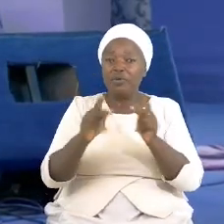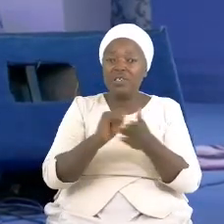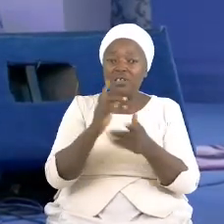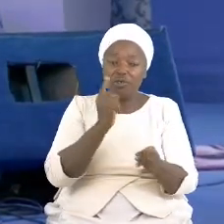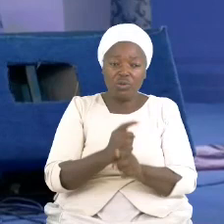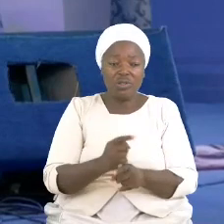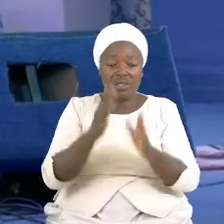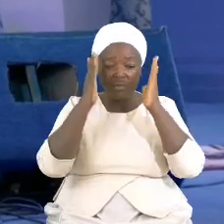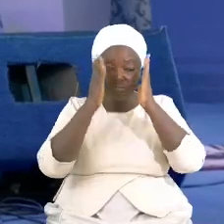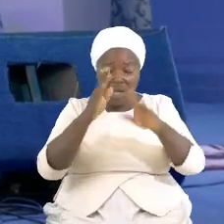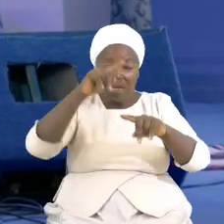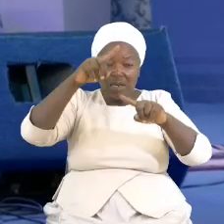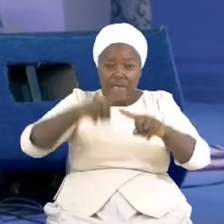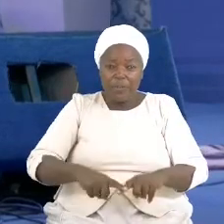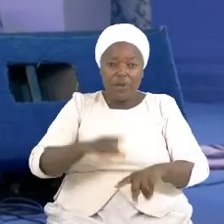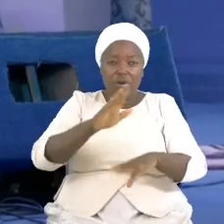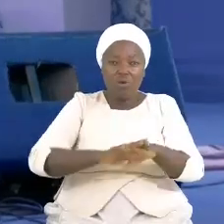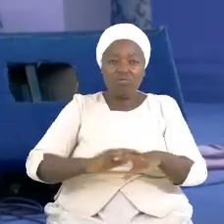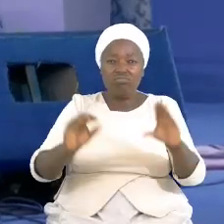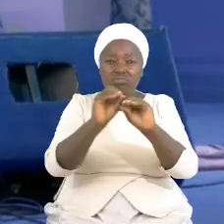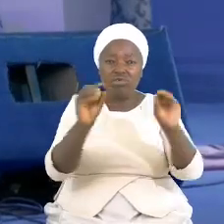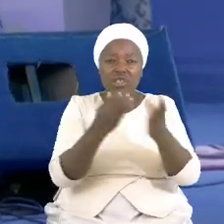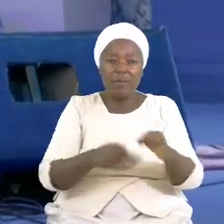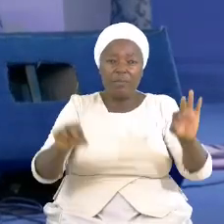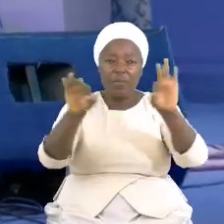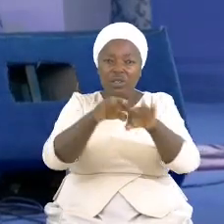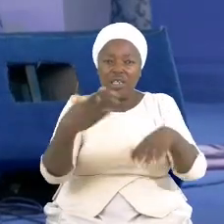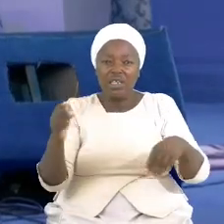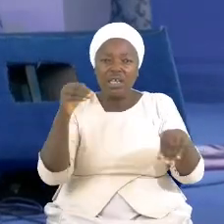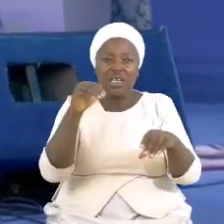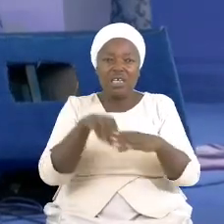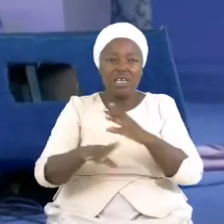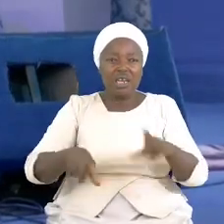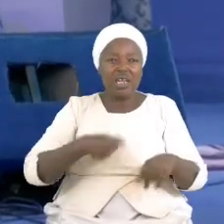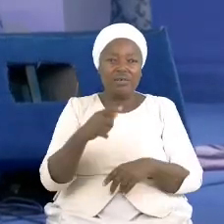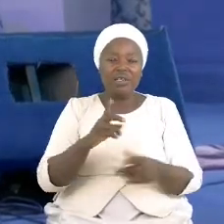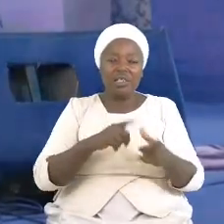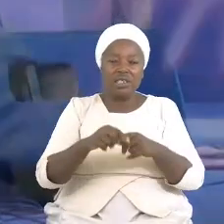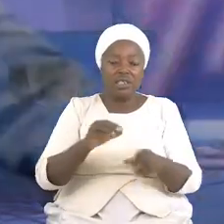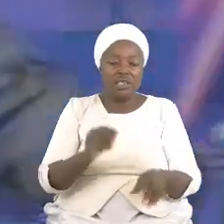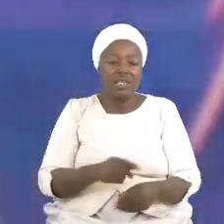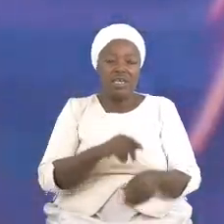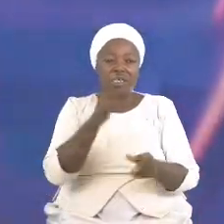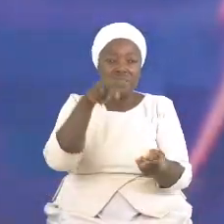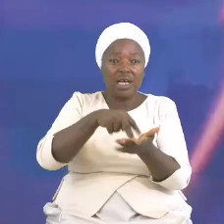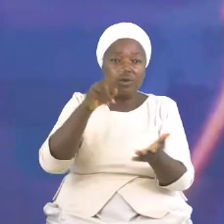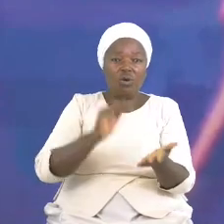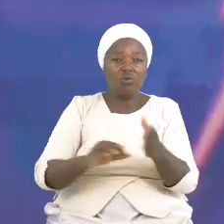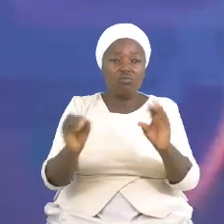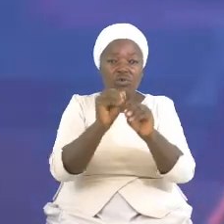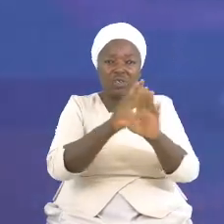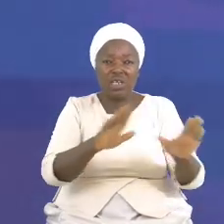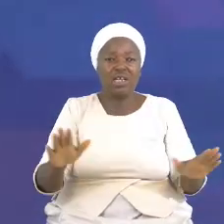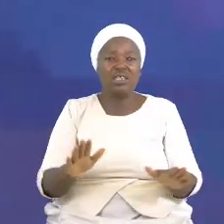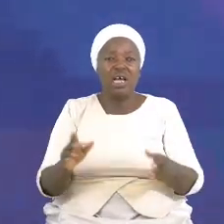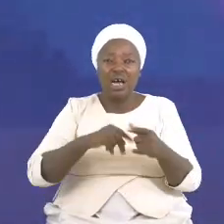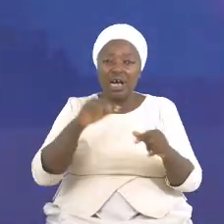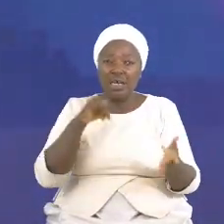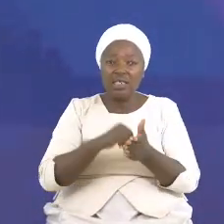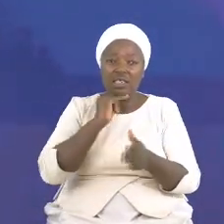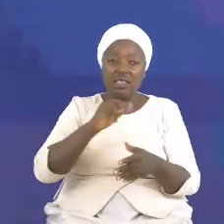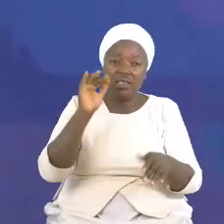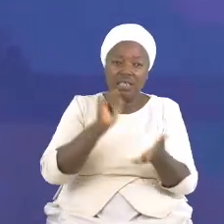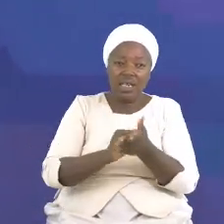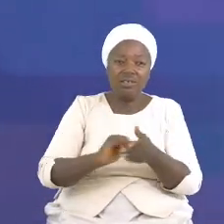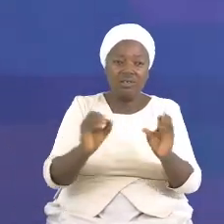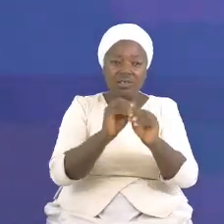non-essentials in life, the major on nothingness, and it is that nothingness, that